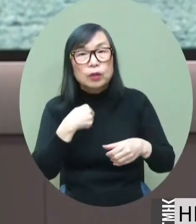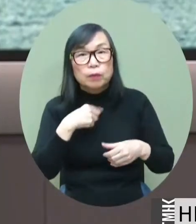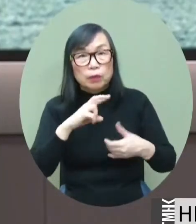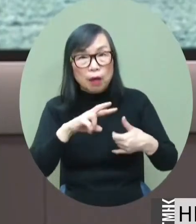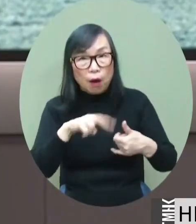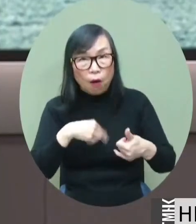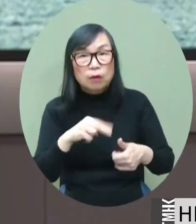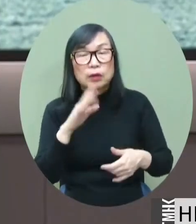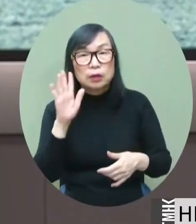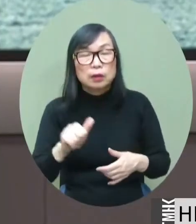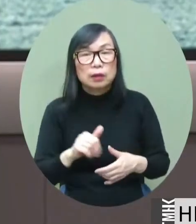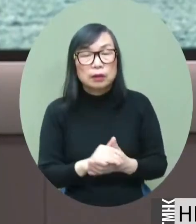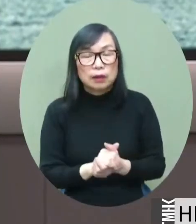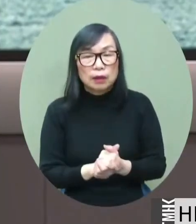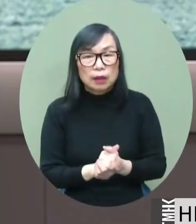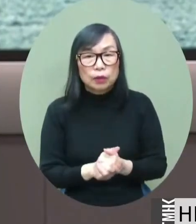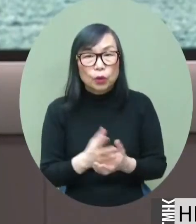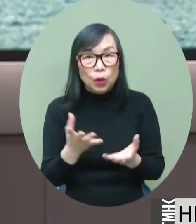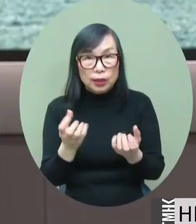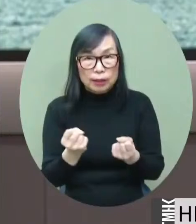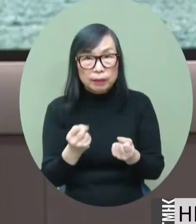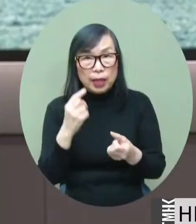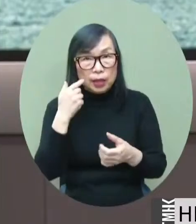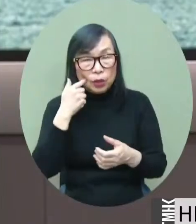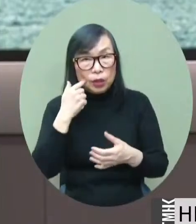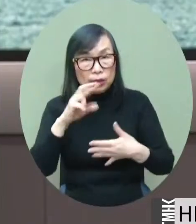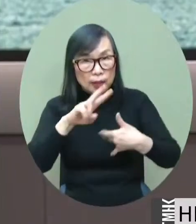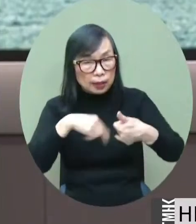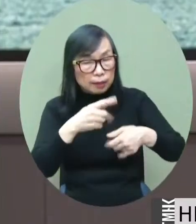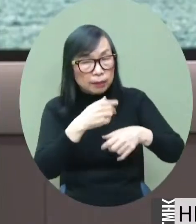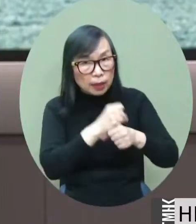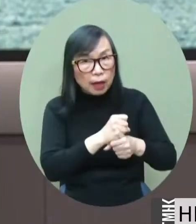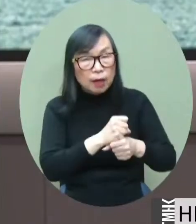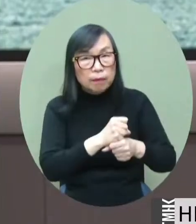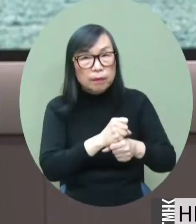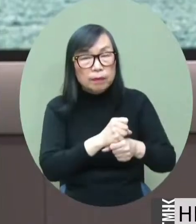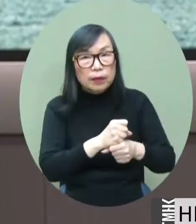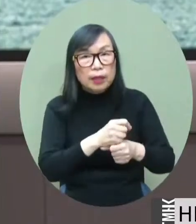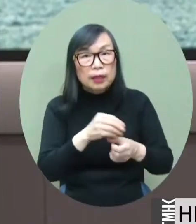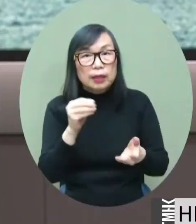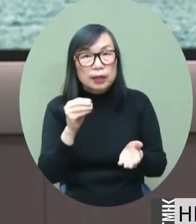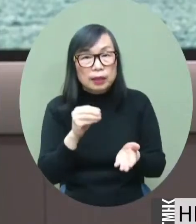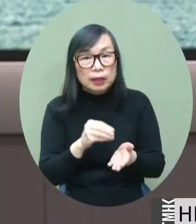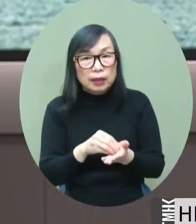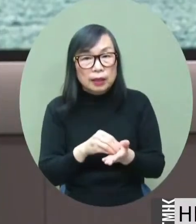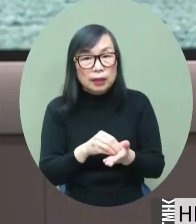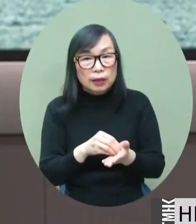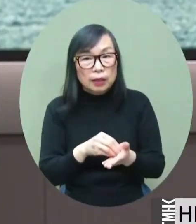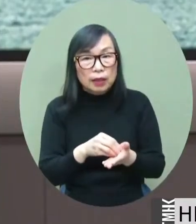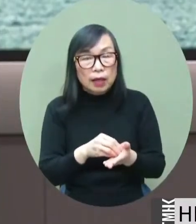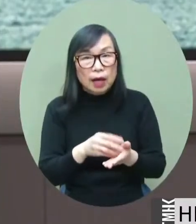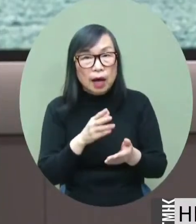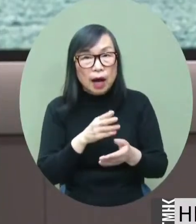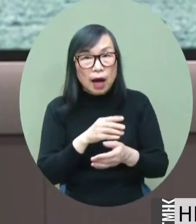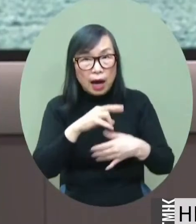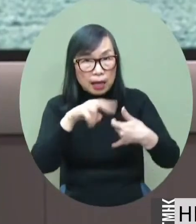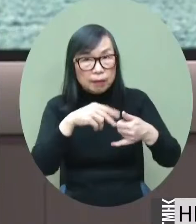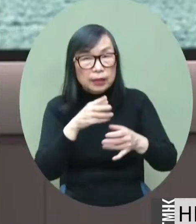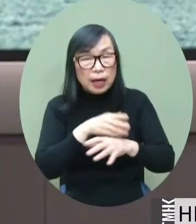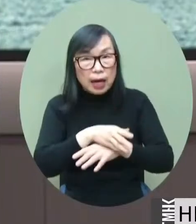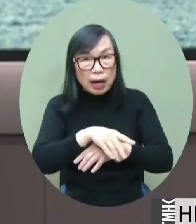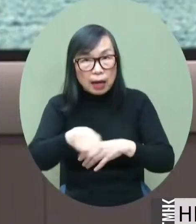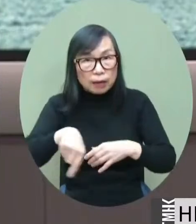and the mobile testing stations where PCR tests are